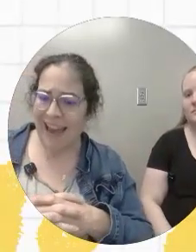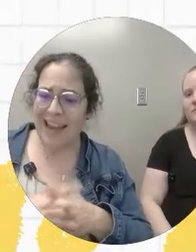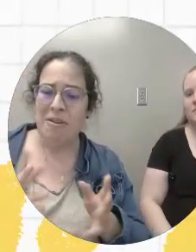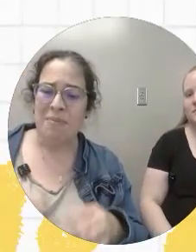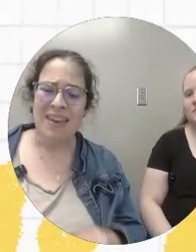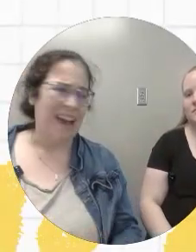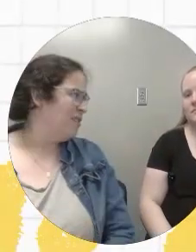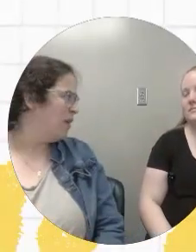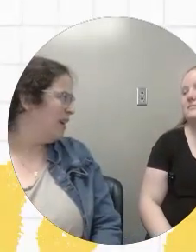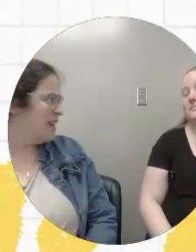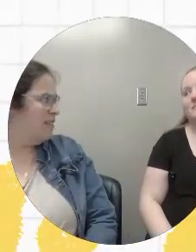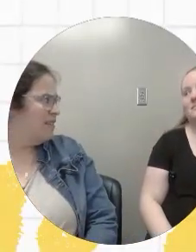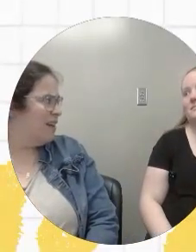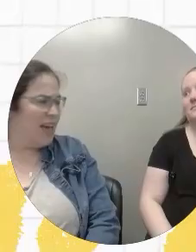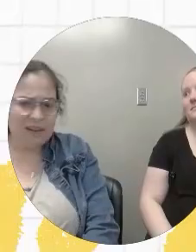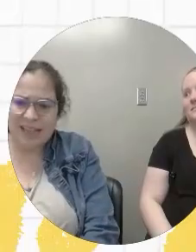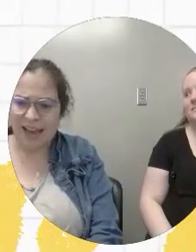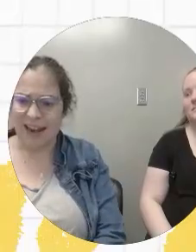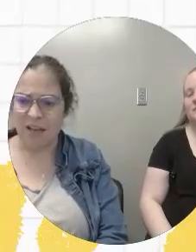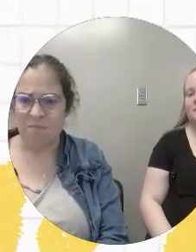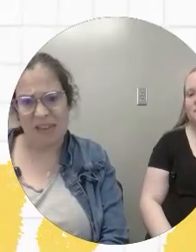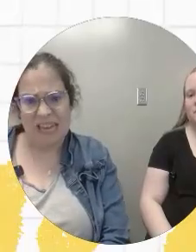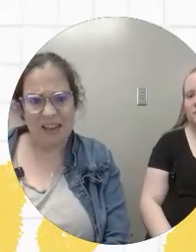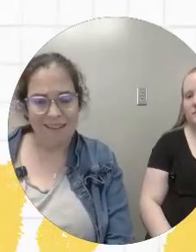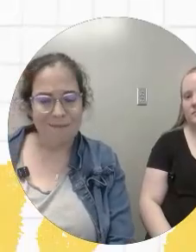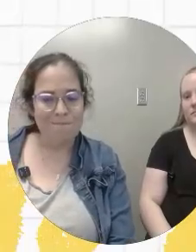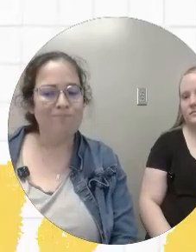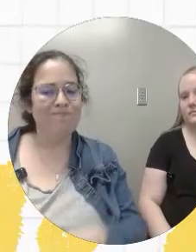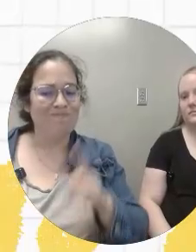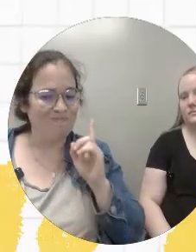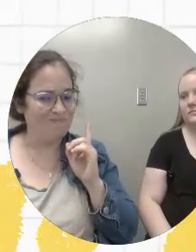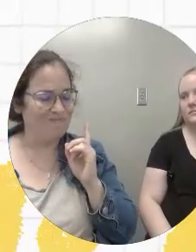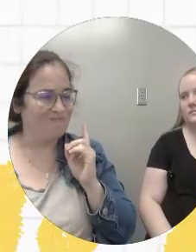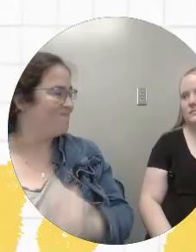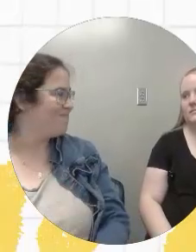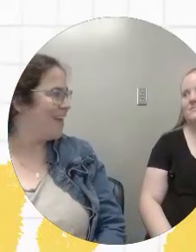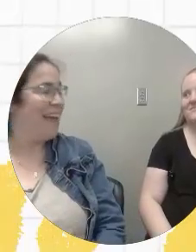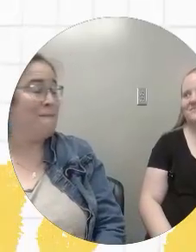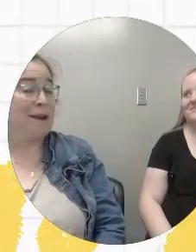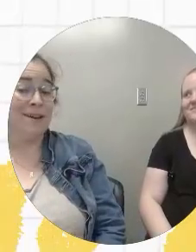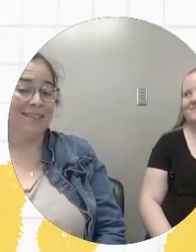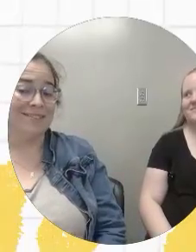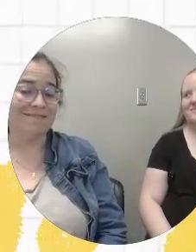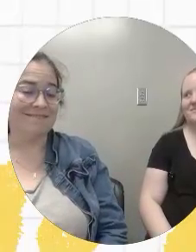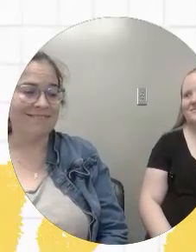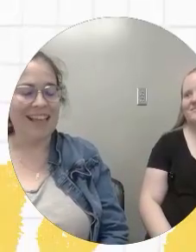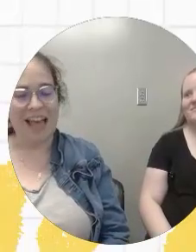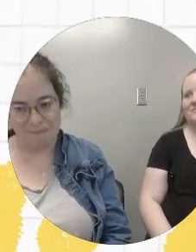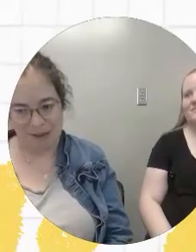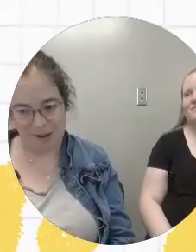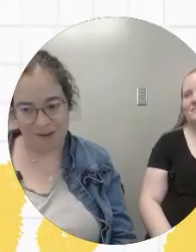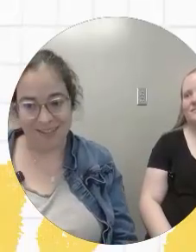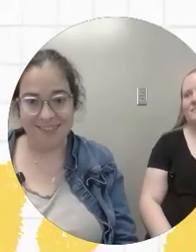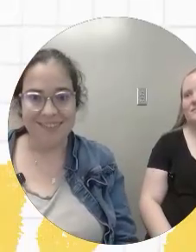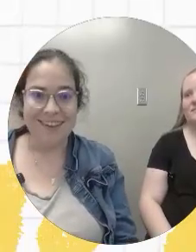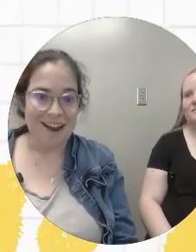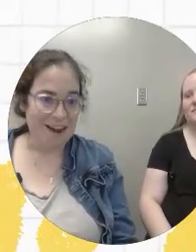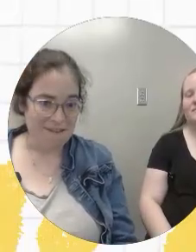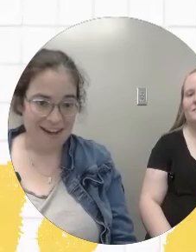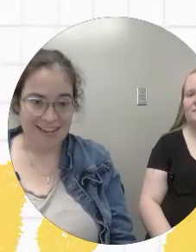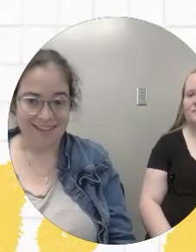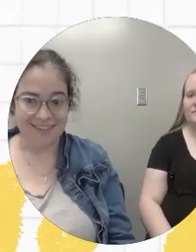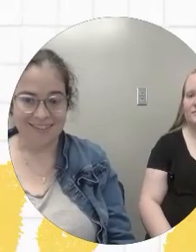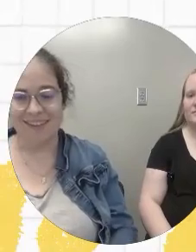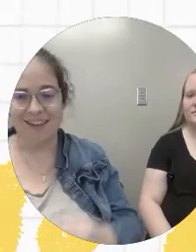into ASL. And you might be thinking, I don't know ASL. How's that going to help me? I bet it will. I bet it